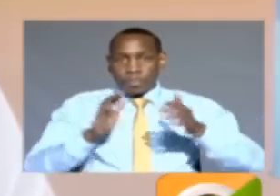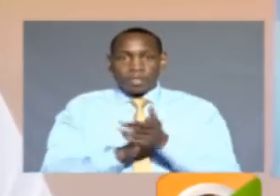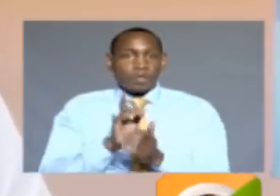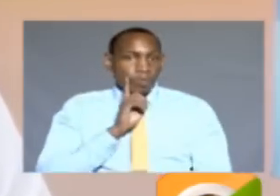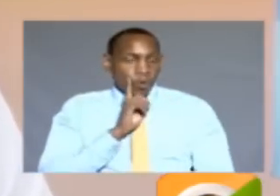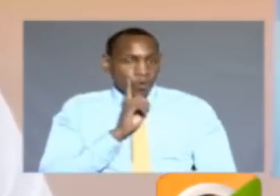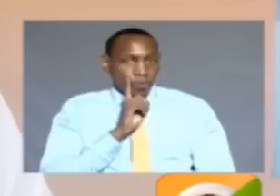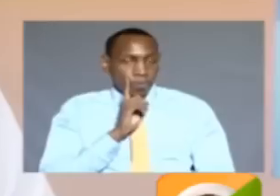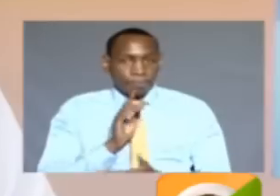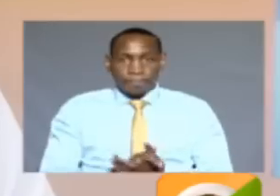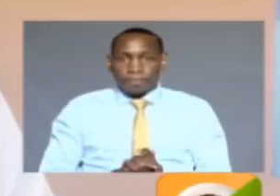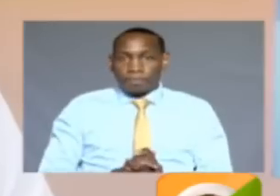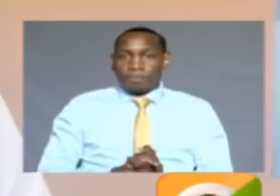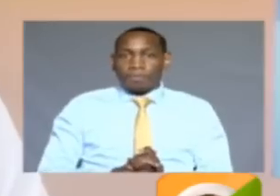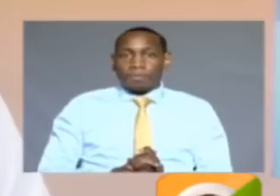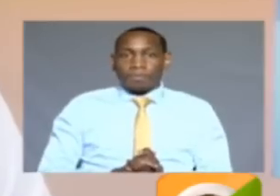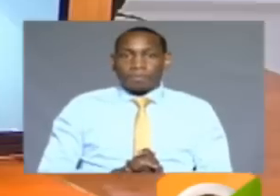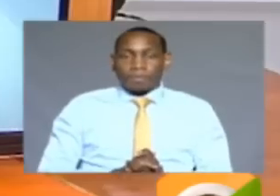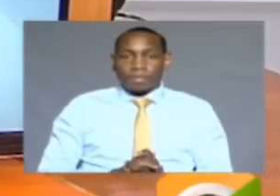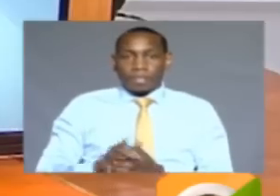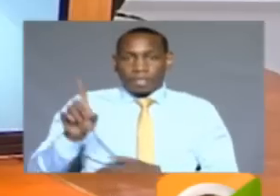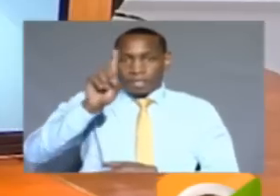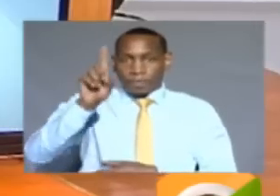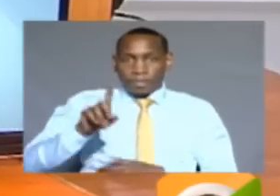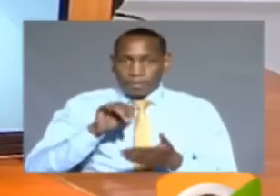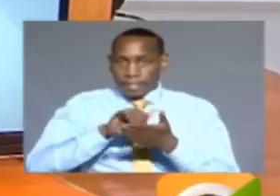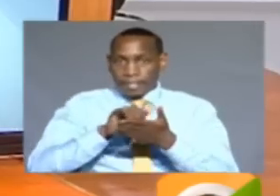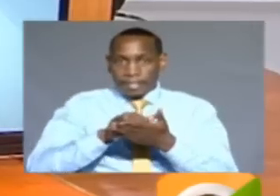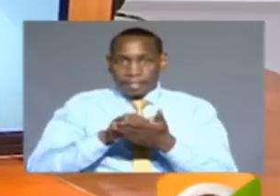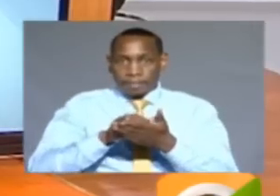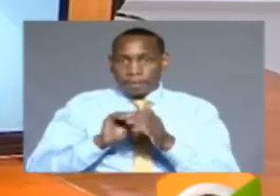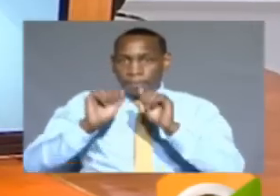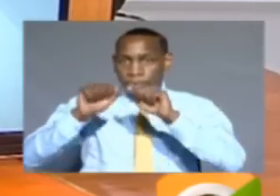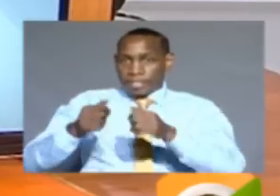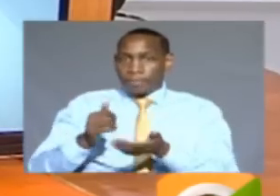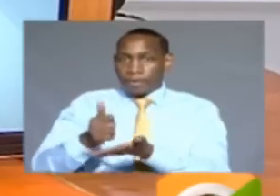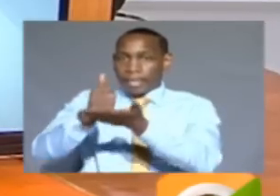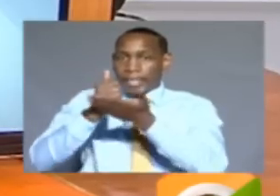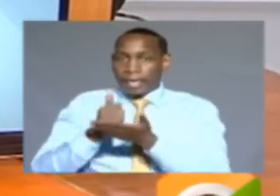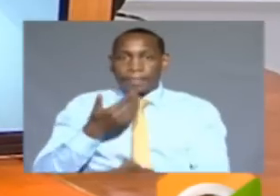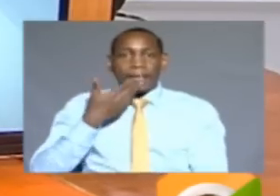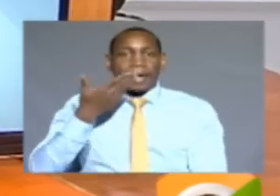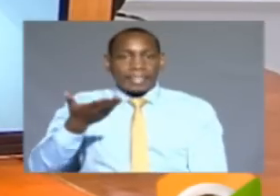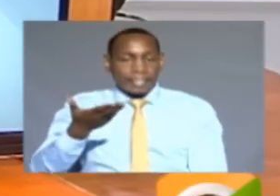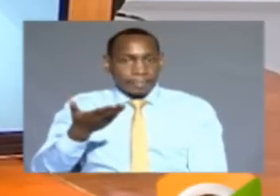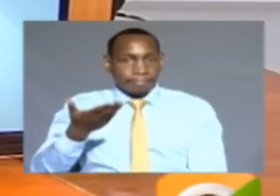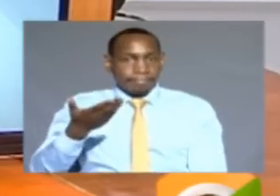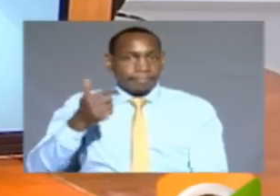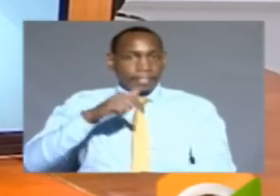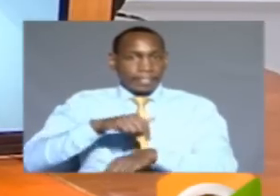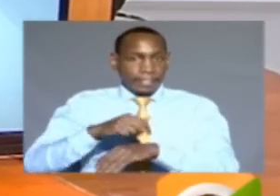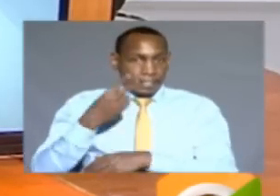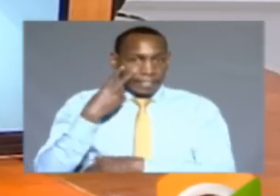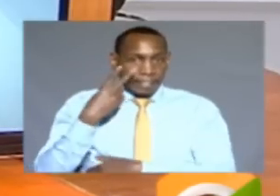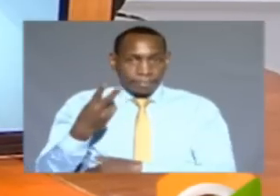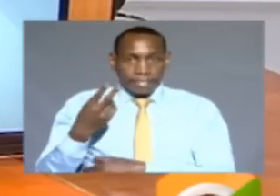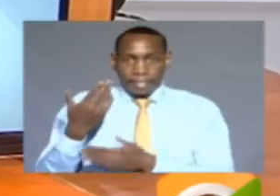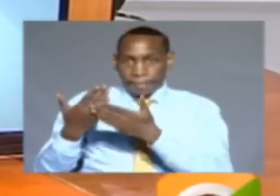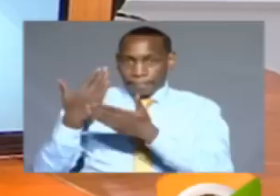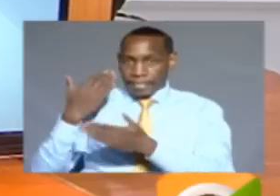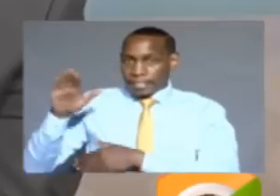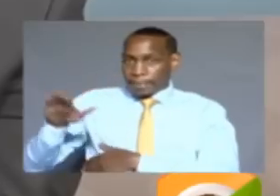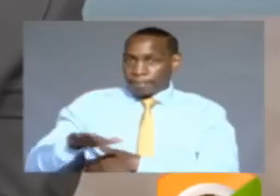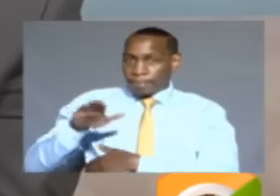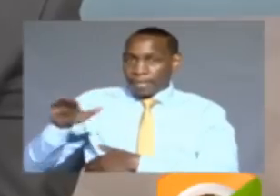50 years ago tomorrow. Yes. You see, there's a question that probably you two can help us answer. When you look at the past